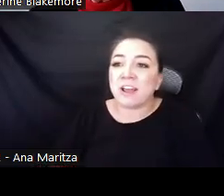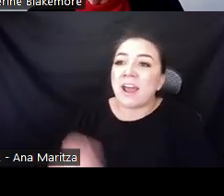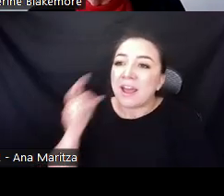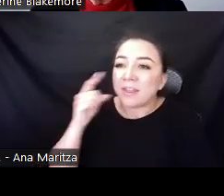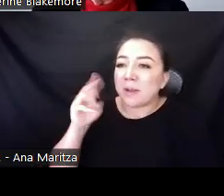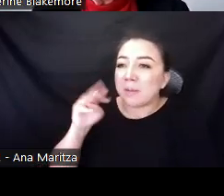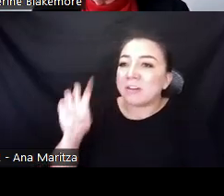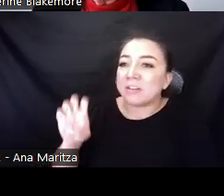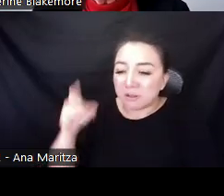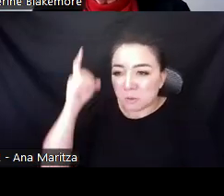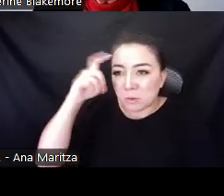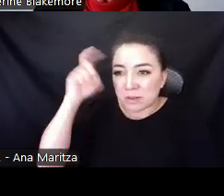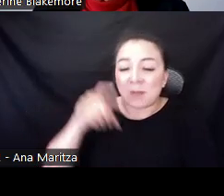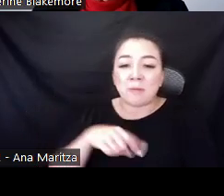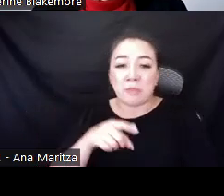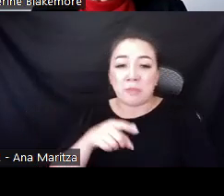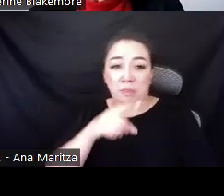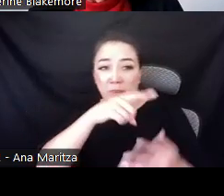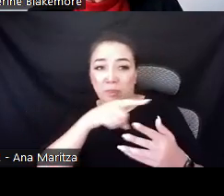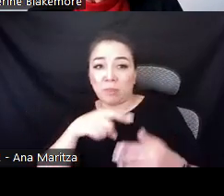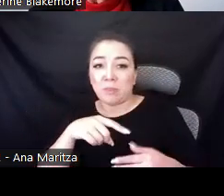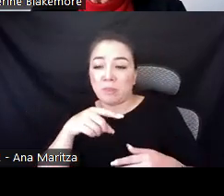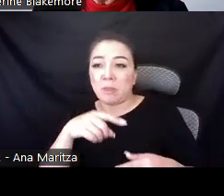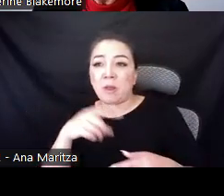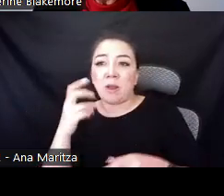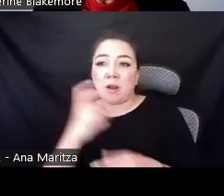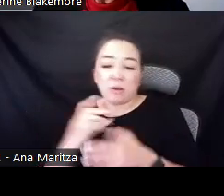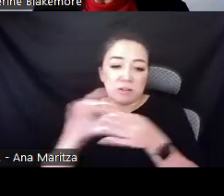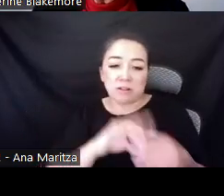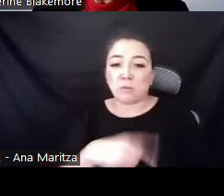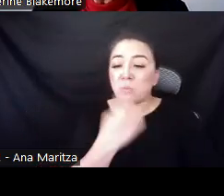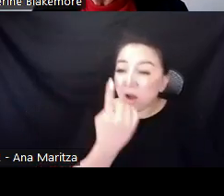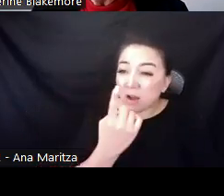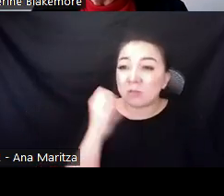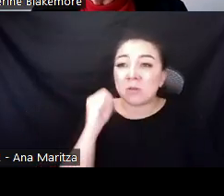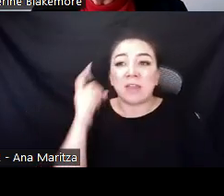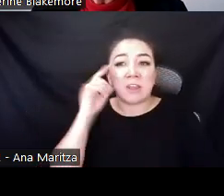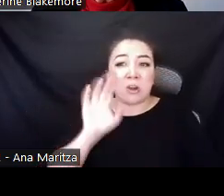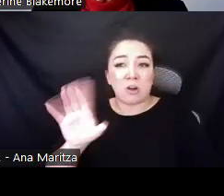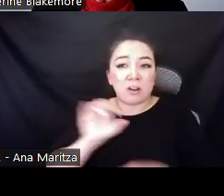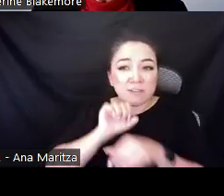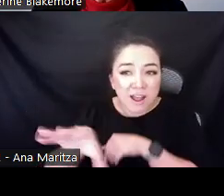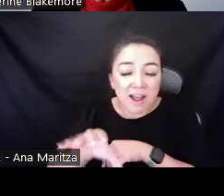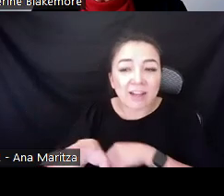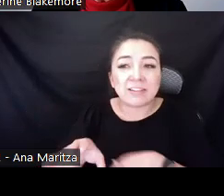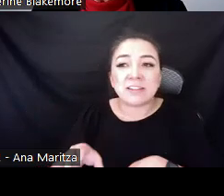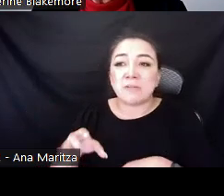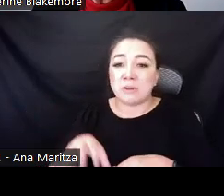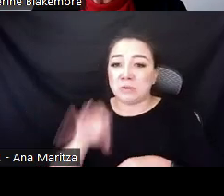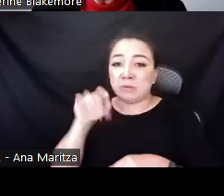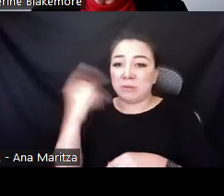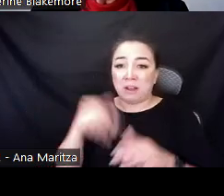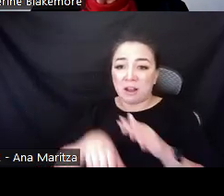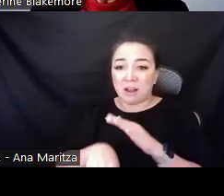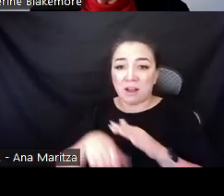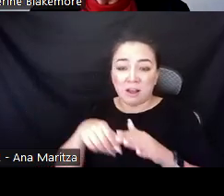Michelle's wisdom is those are harder to link into one. And so I think her advice is if we choose something under caregiver